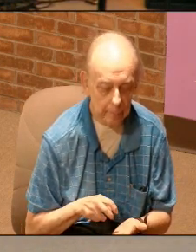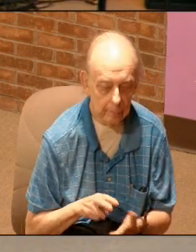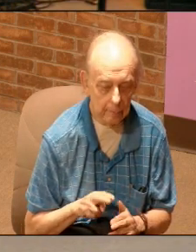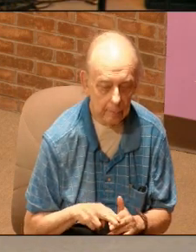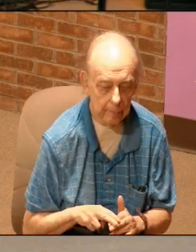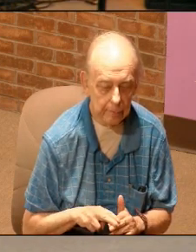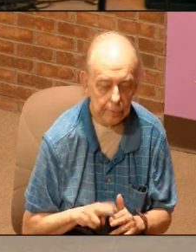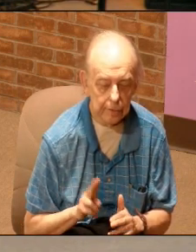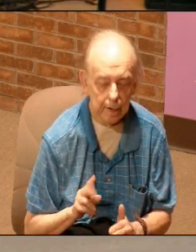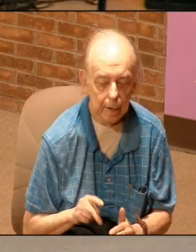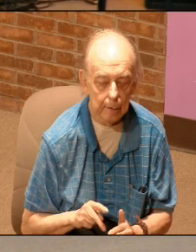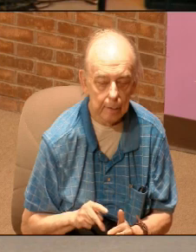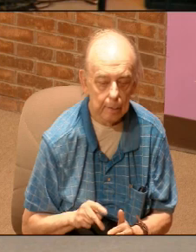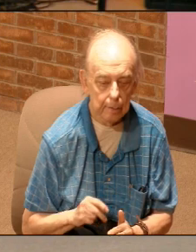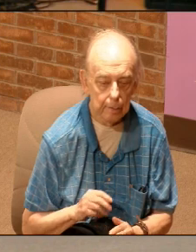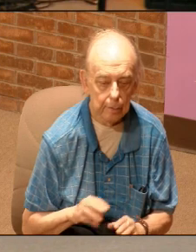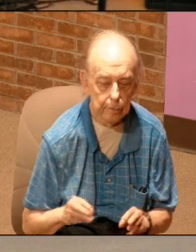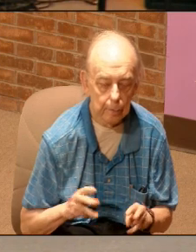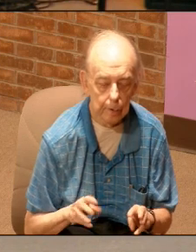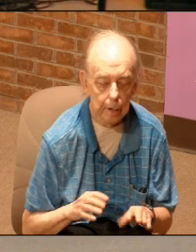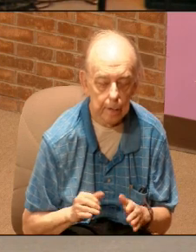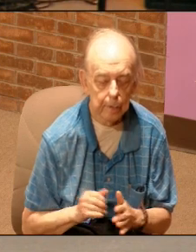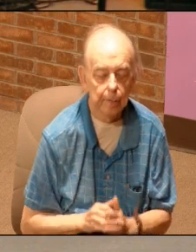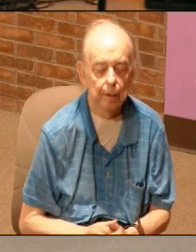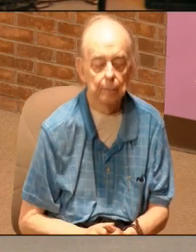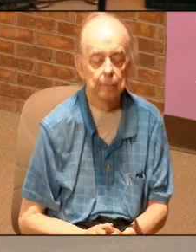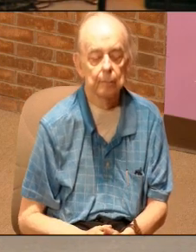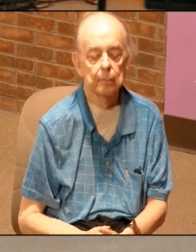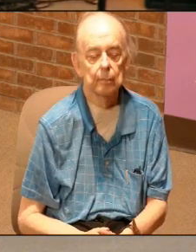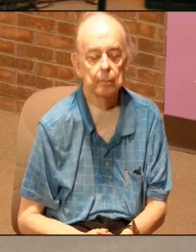There is no way I'm going to do that